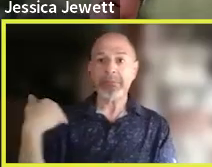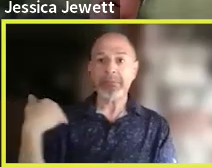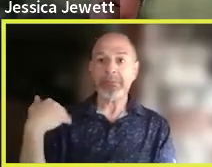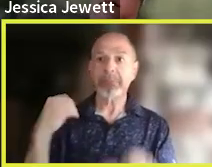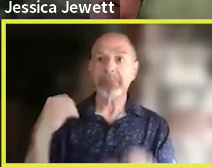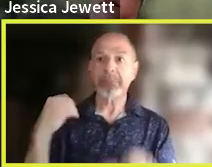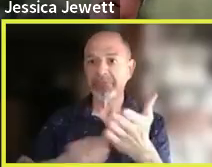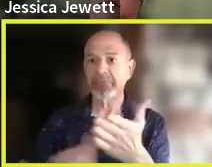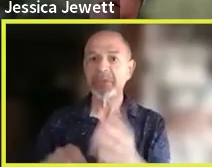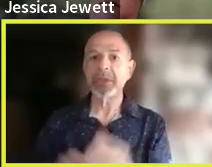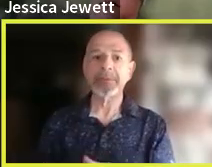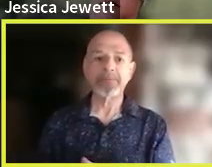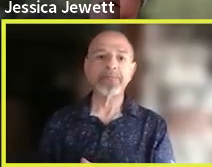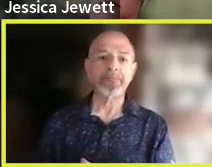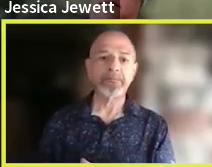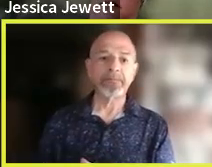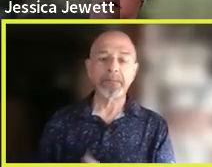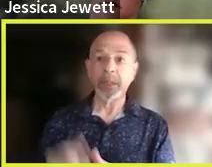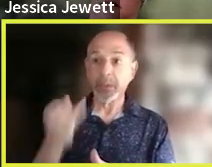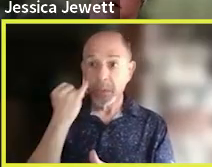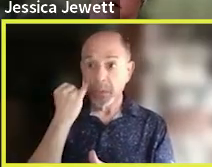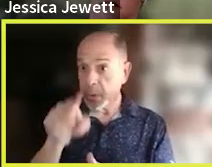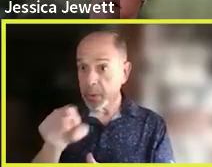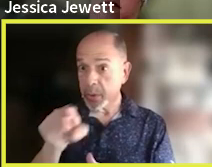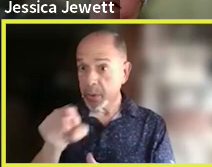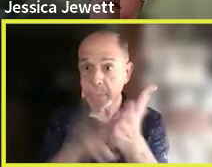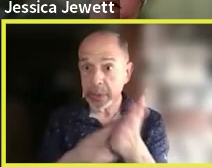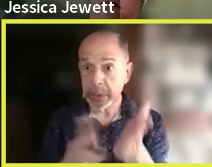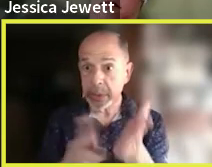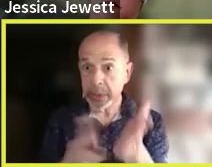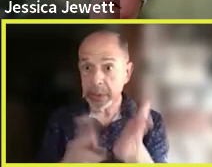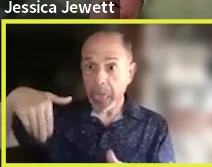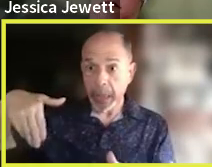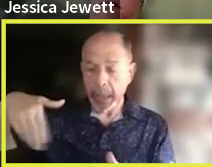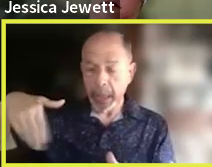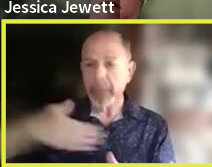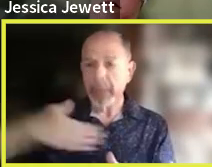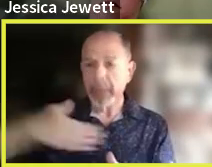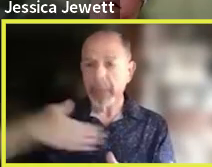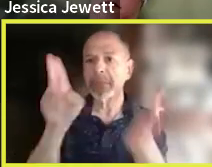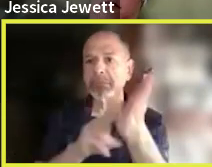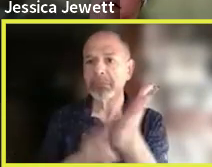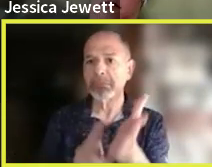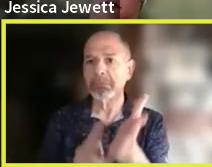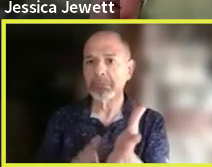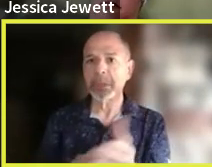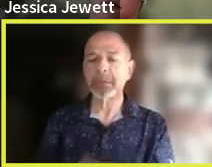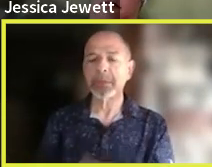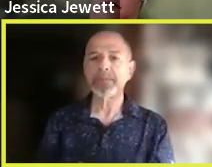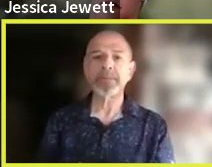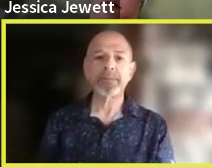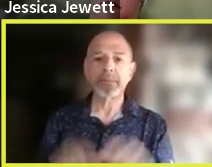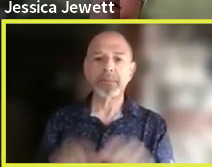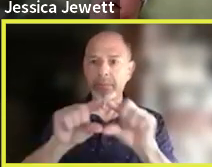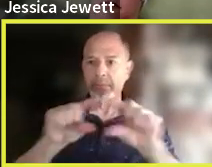out, make sure if you haven't signed up yet, go to Sherlock Center website and sign up for the Mighty platform, Mighty